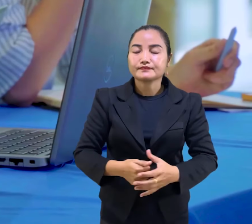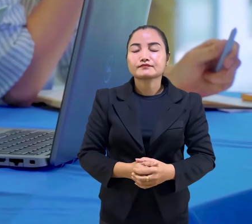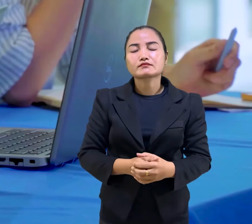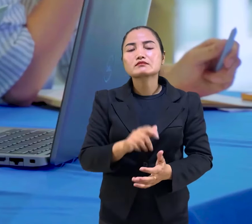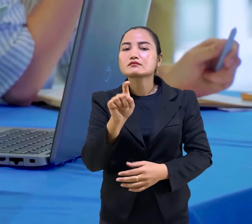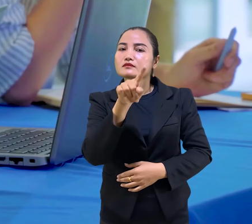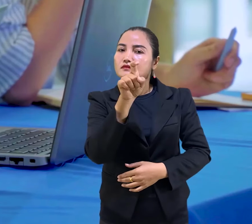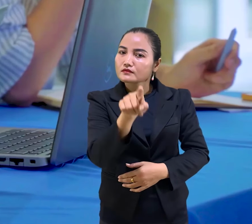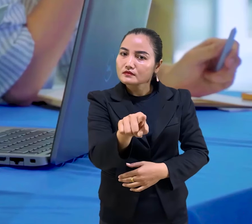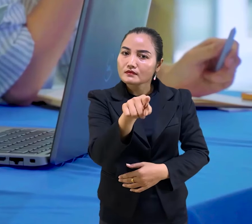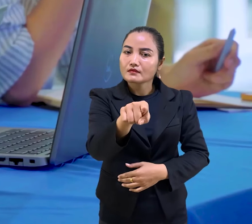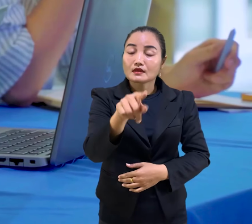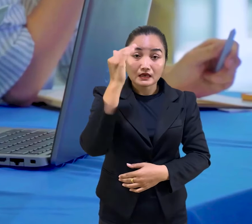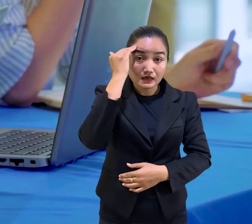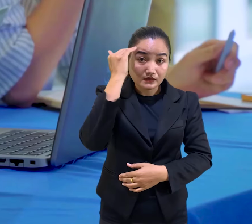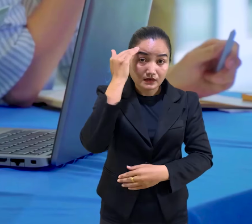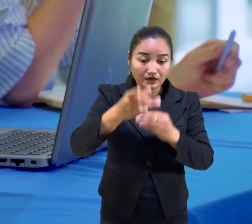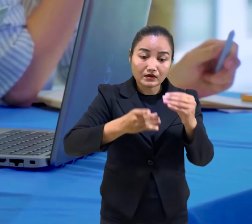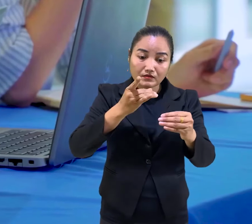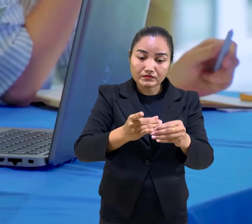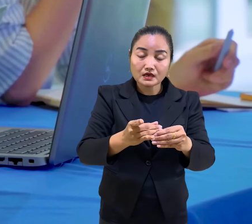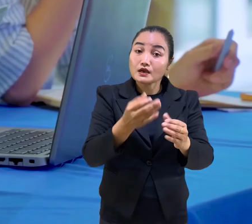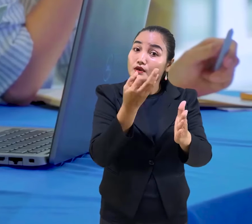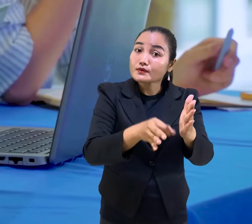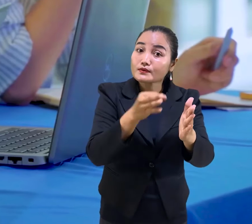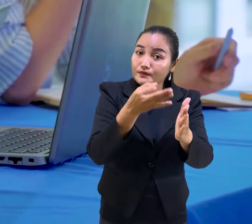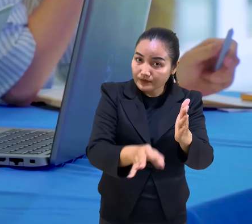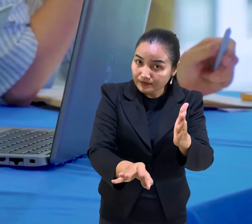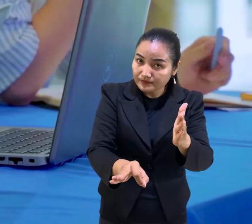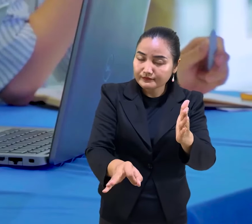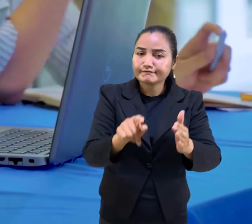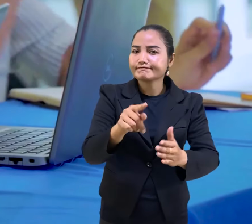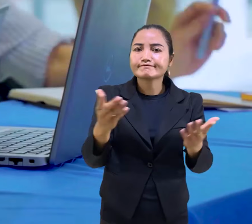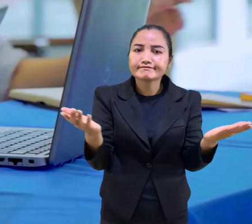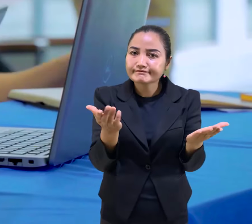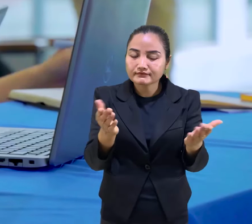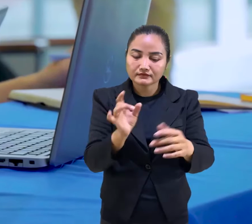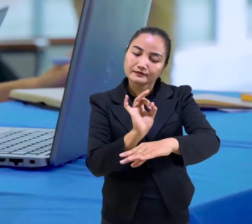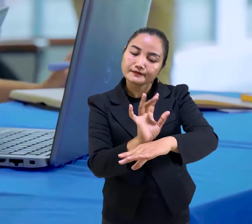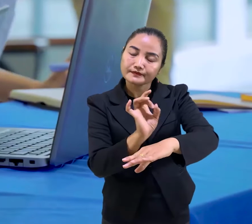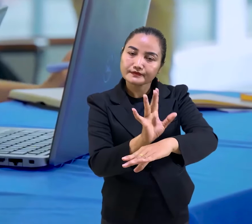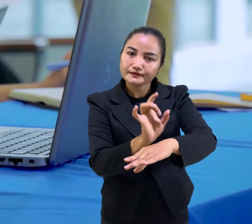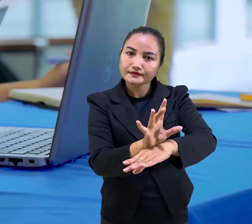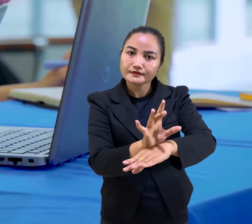specific gaps and maybe providing specific suggestions?